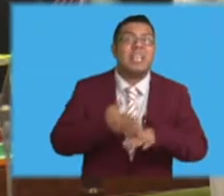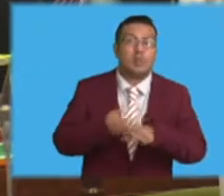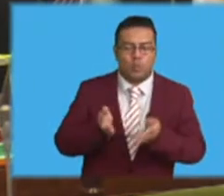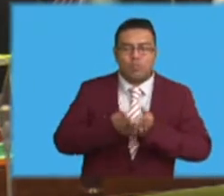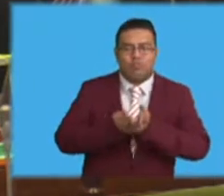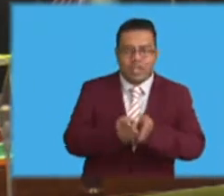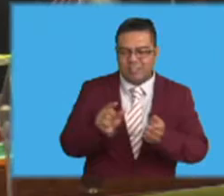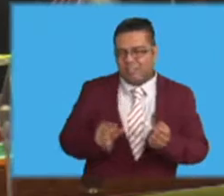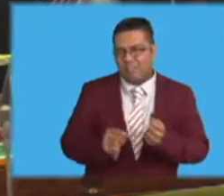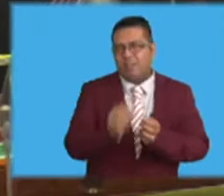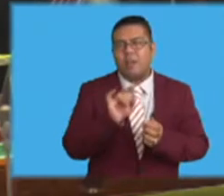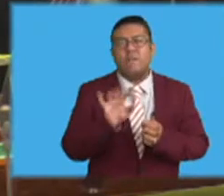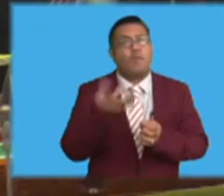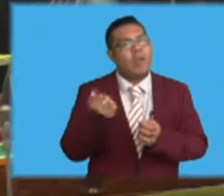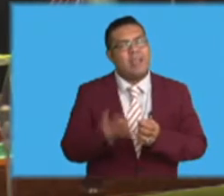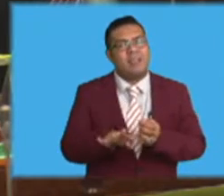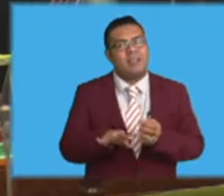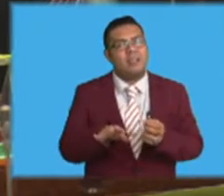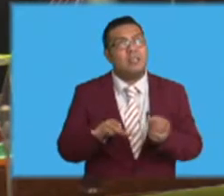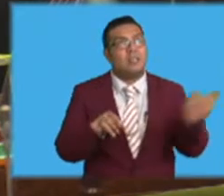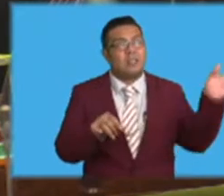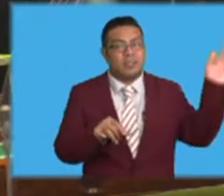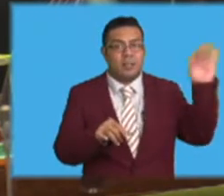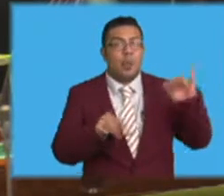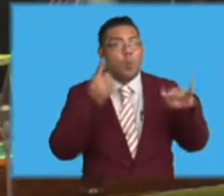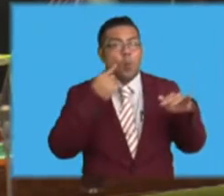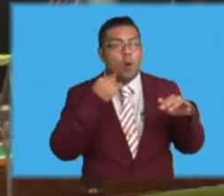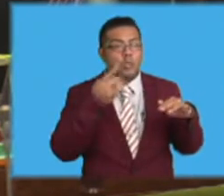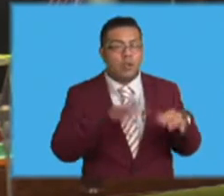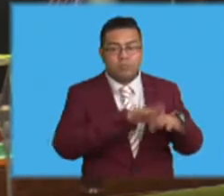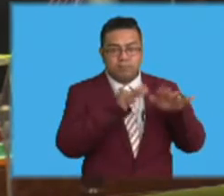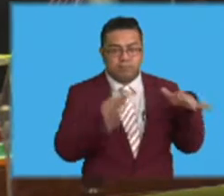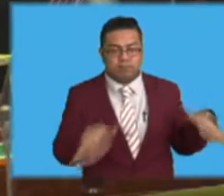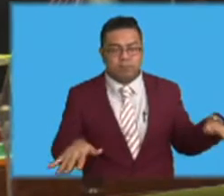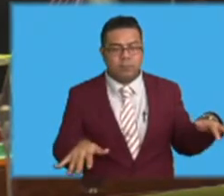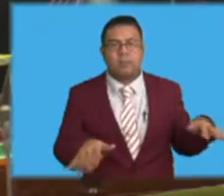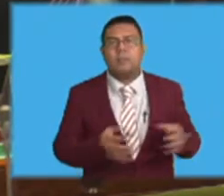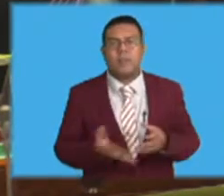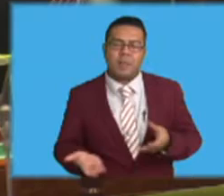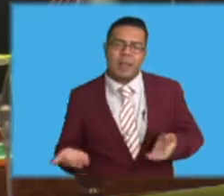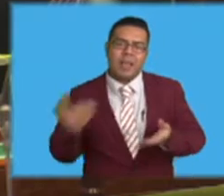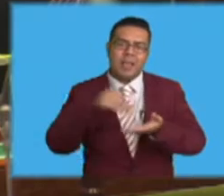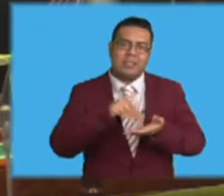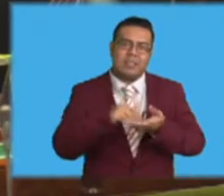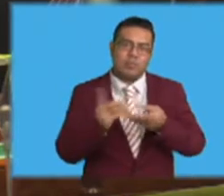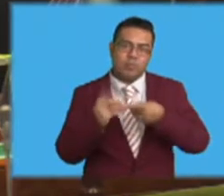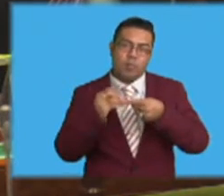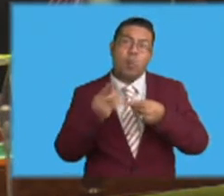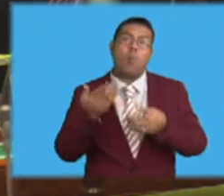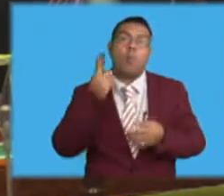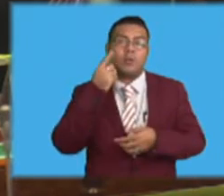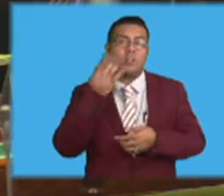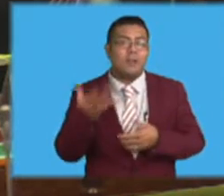redirect any storm water from collecting on the rooftops that may have contributed to the excess water being channeled into the sewage